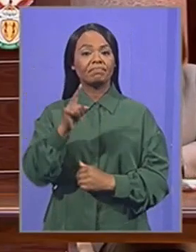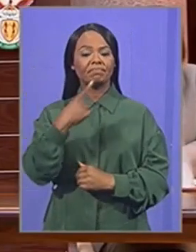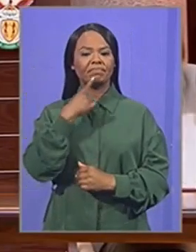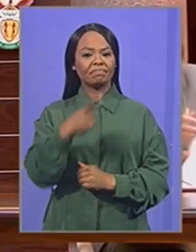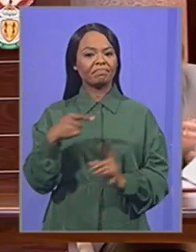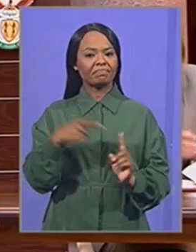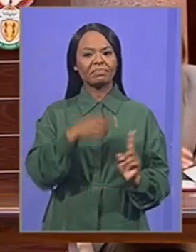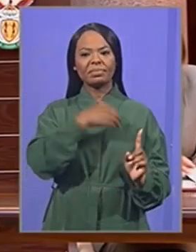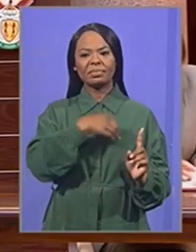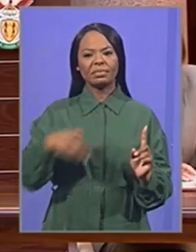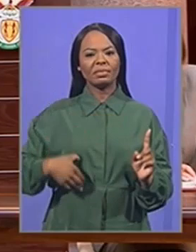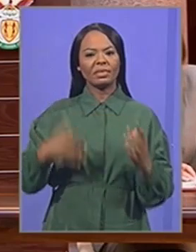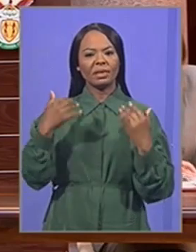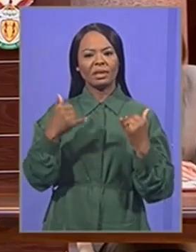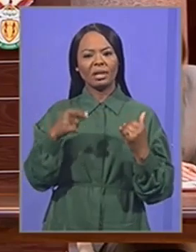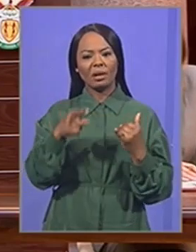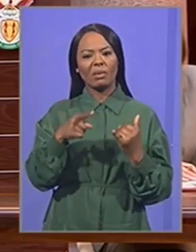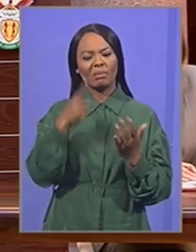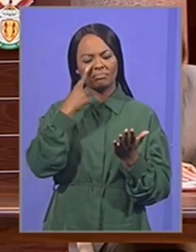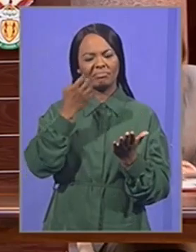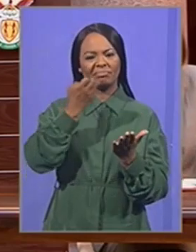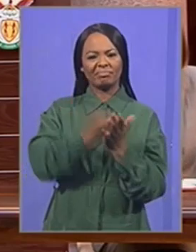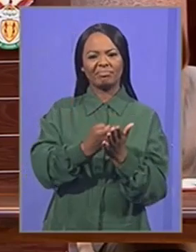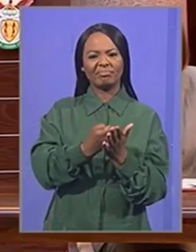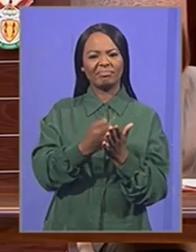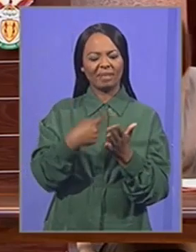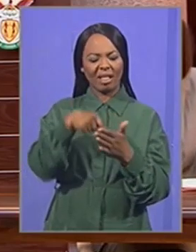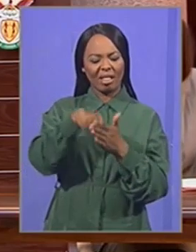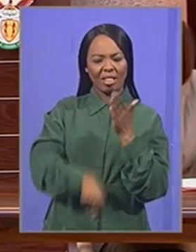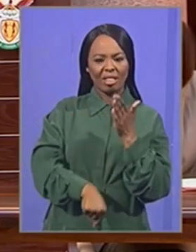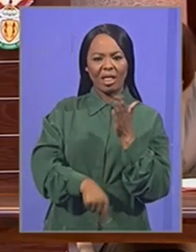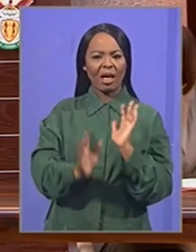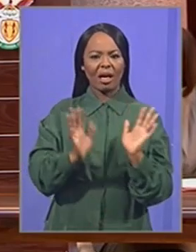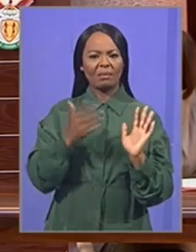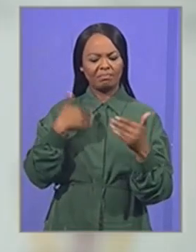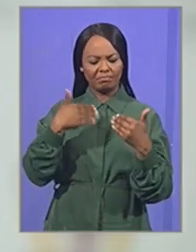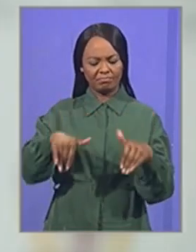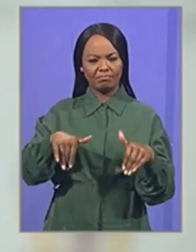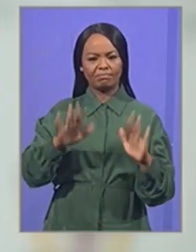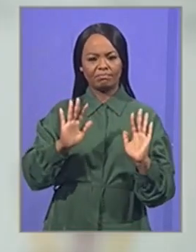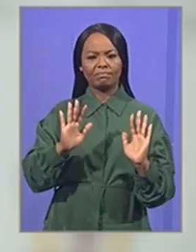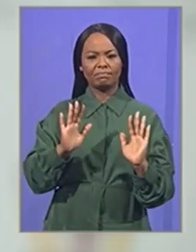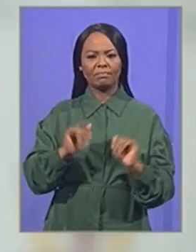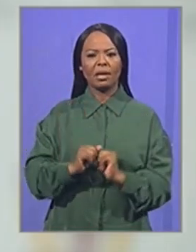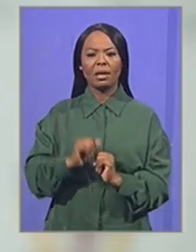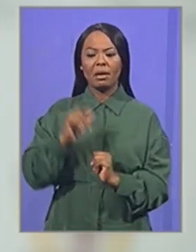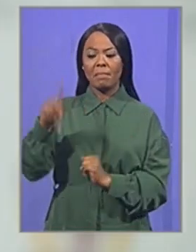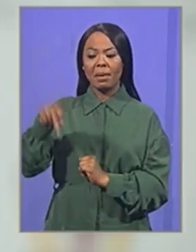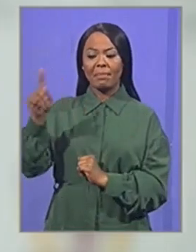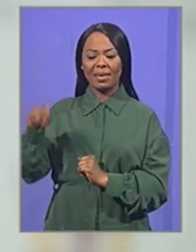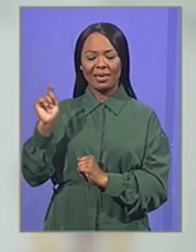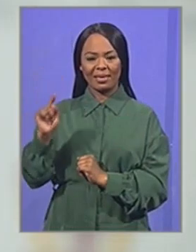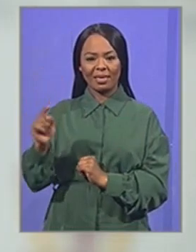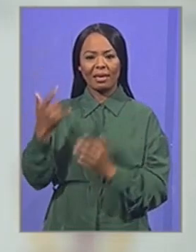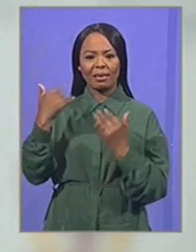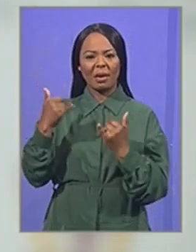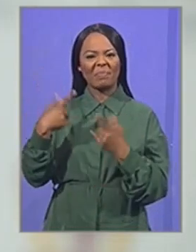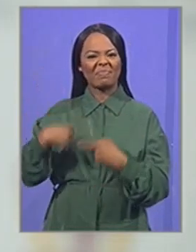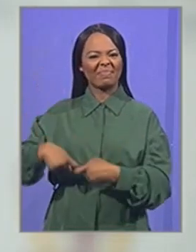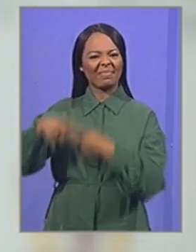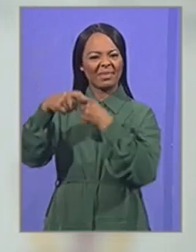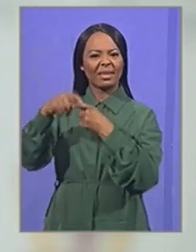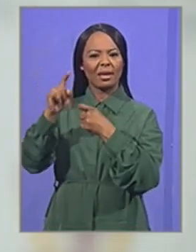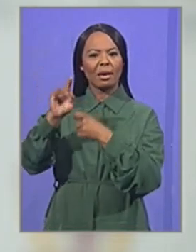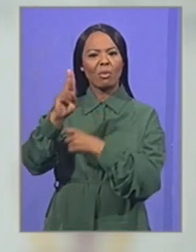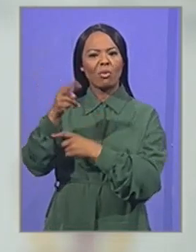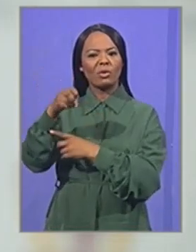ana maikemisetso a go ntsha bopaki mo dipatlisong tse di tsweletseng tsa palamente mo gore mosireletsi wa Setshaba yo sekegilwe mo tirong